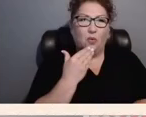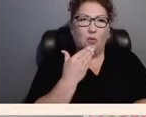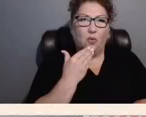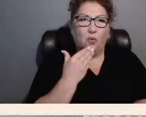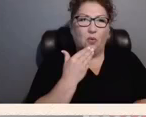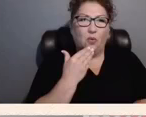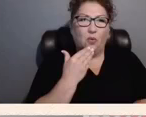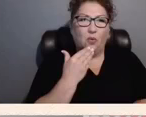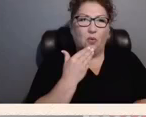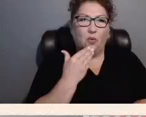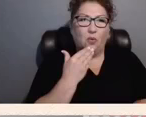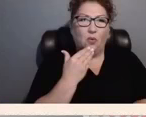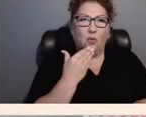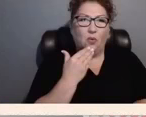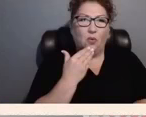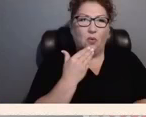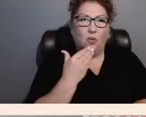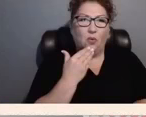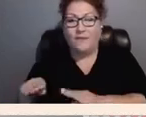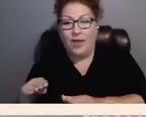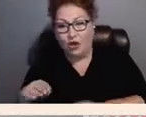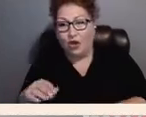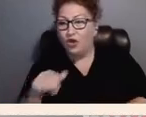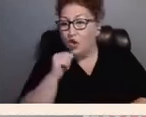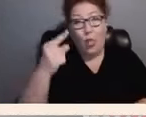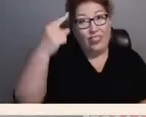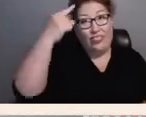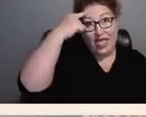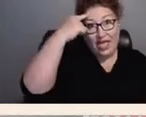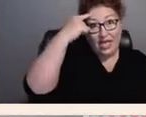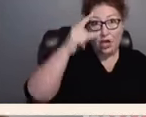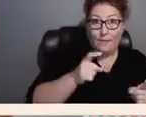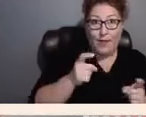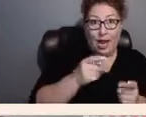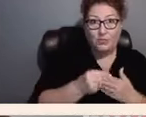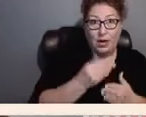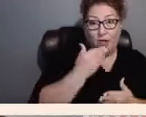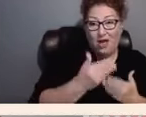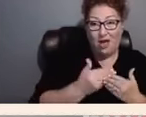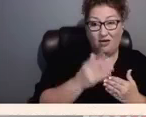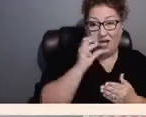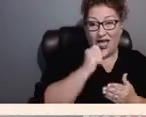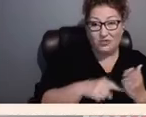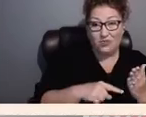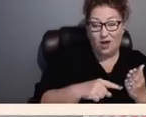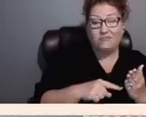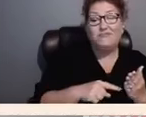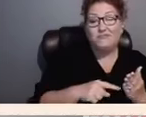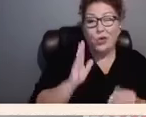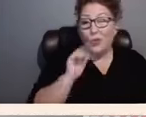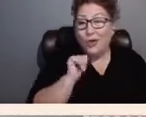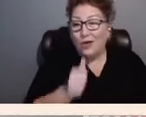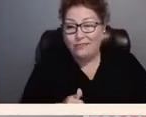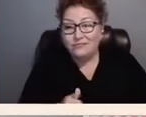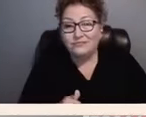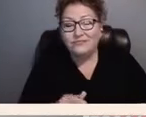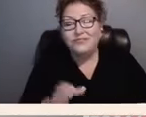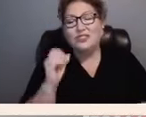If you don't think you manage money well, guess what? Probably not going to. So let's go to the next slide. So